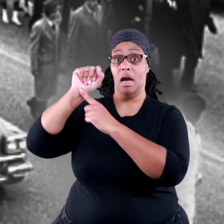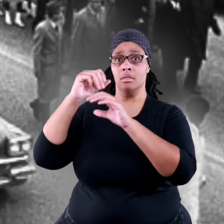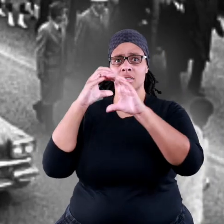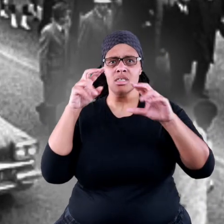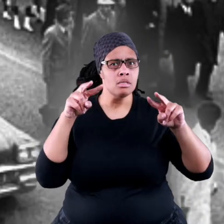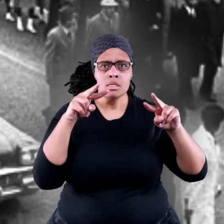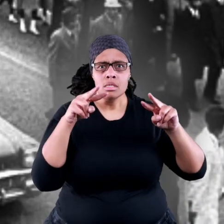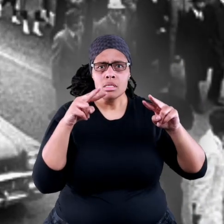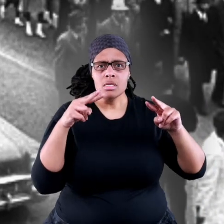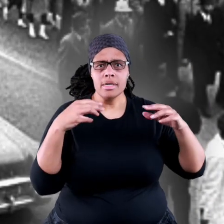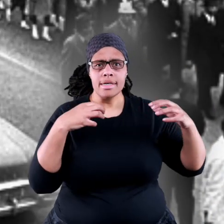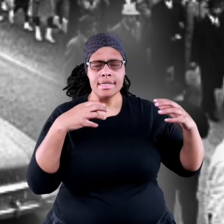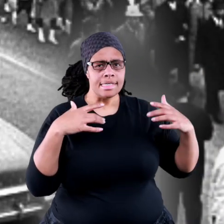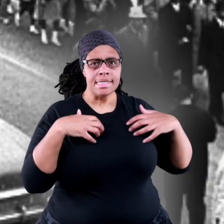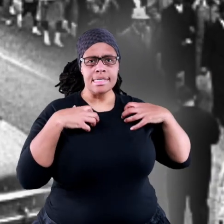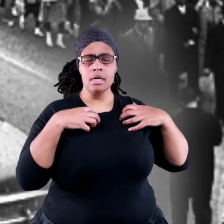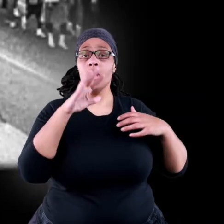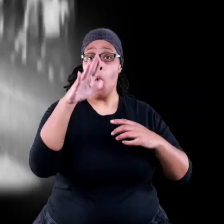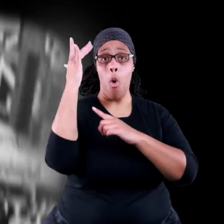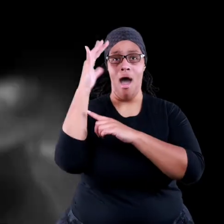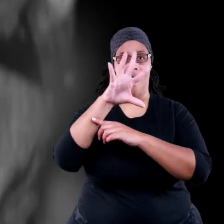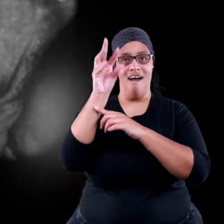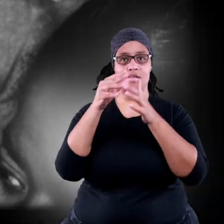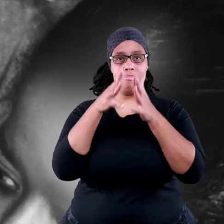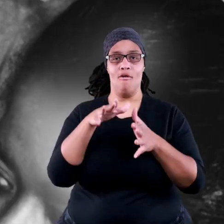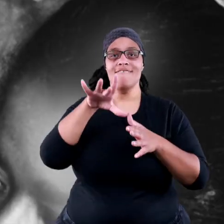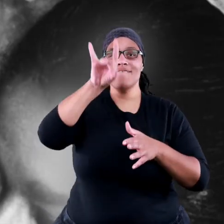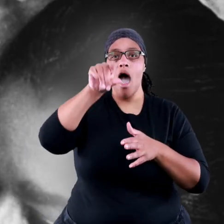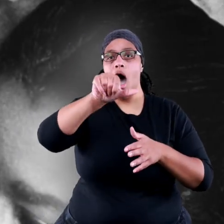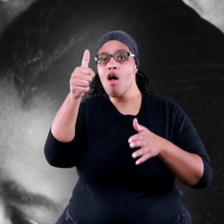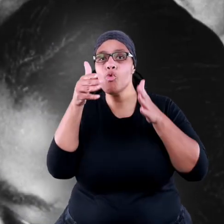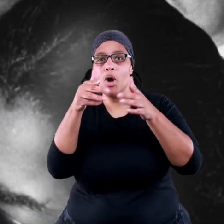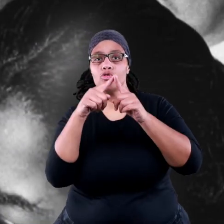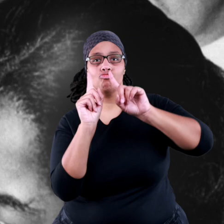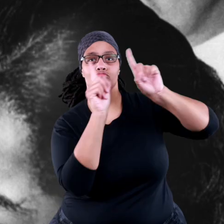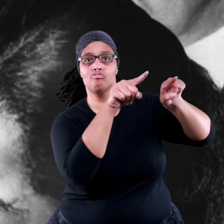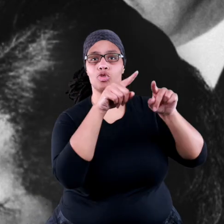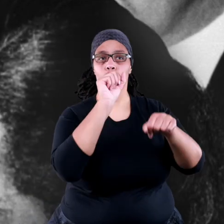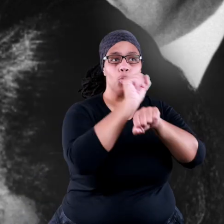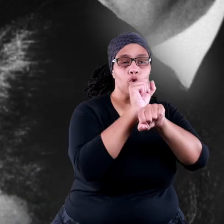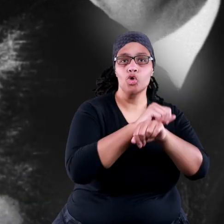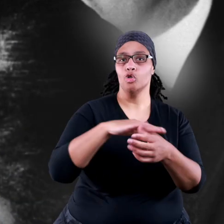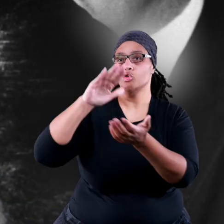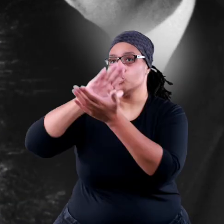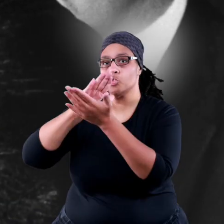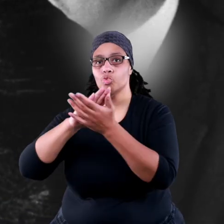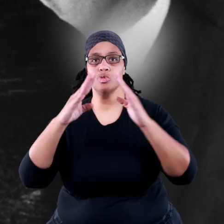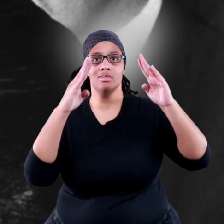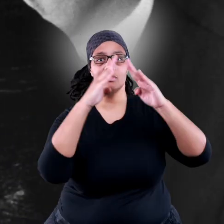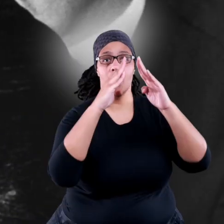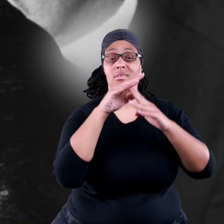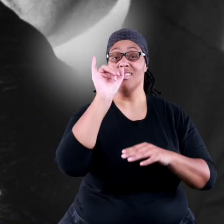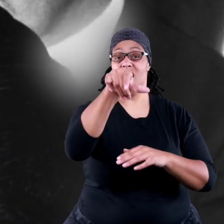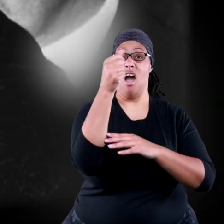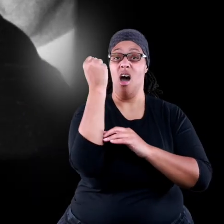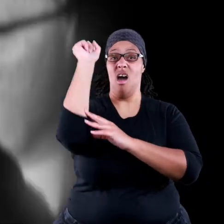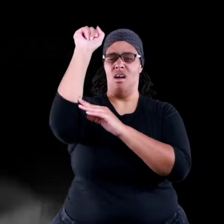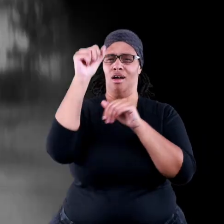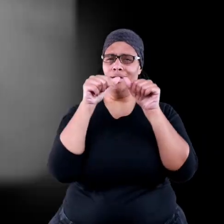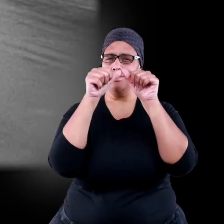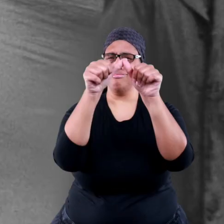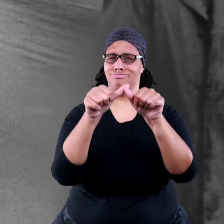lot of money because African Americans found other ways to travel to work or to school or to go to town.